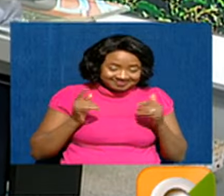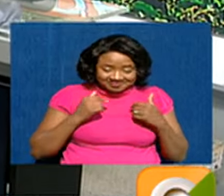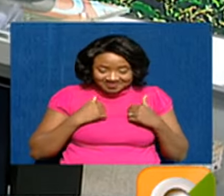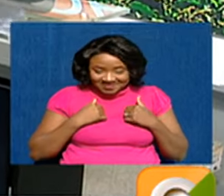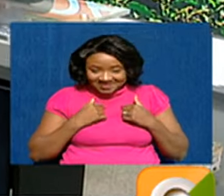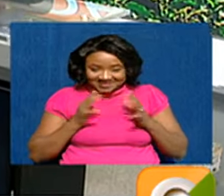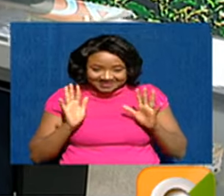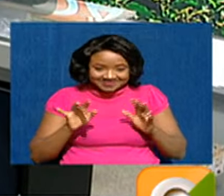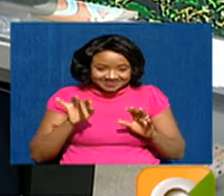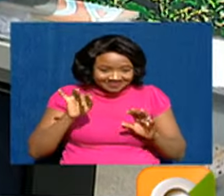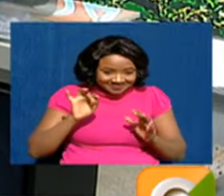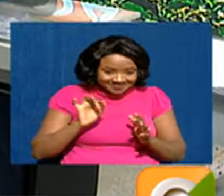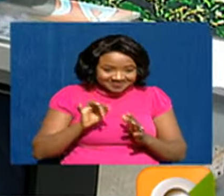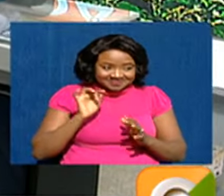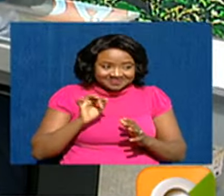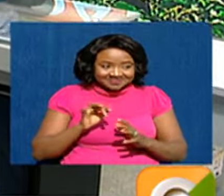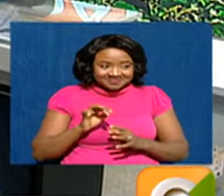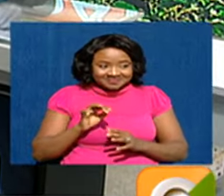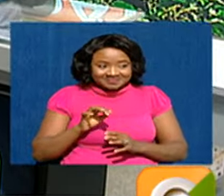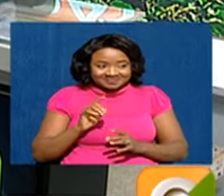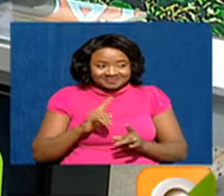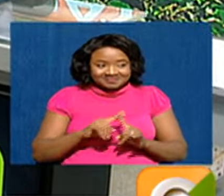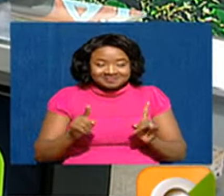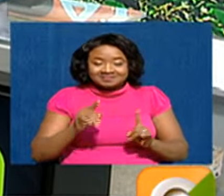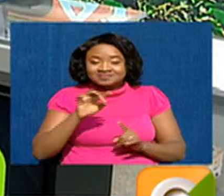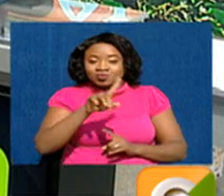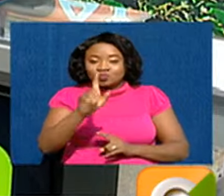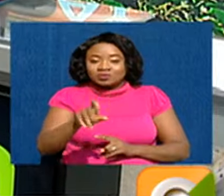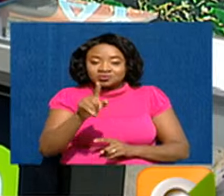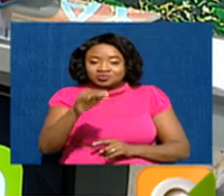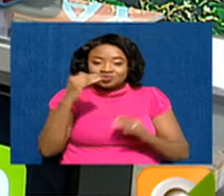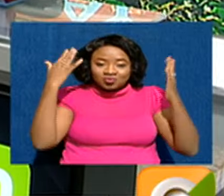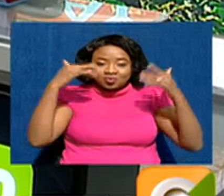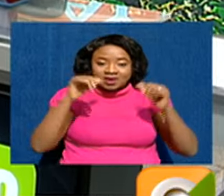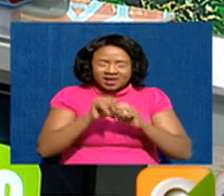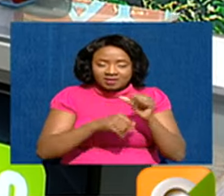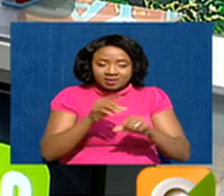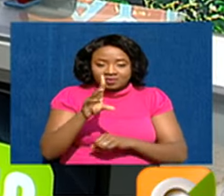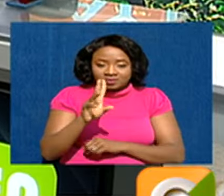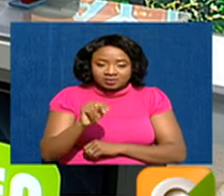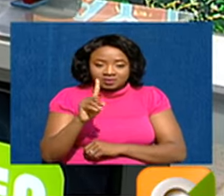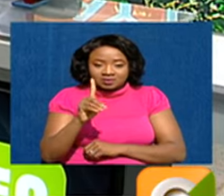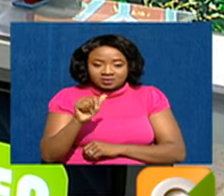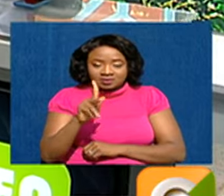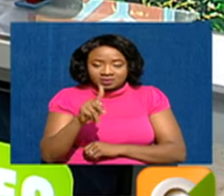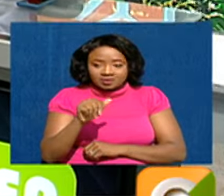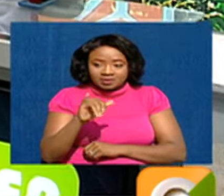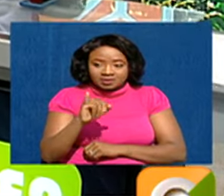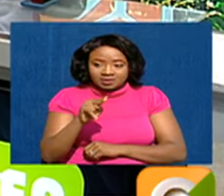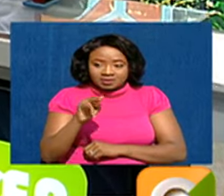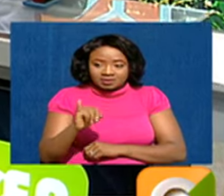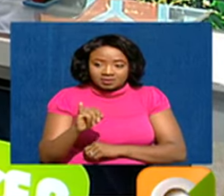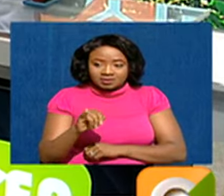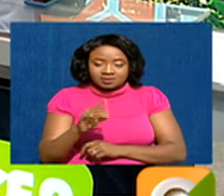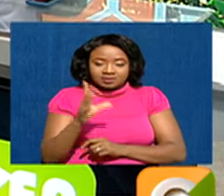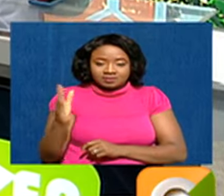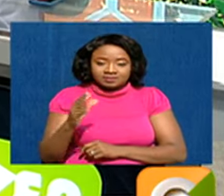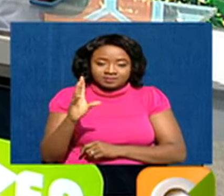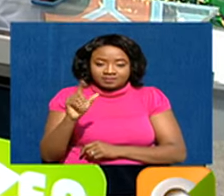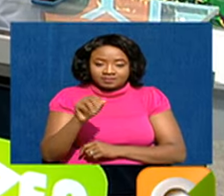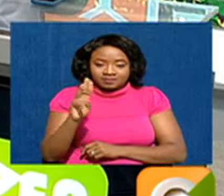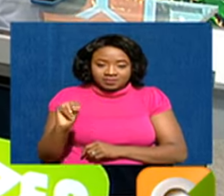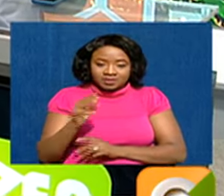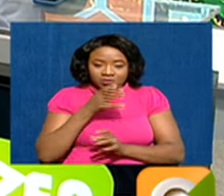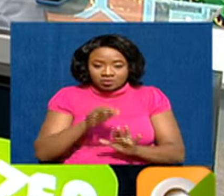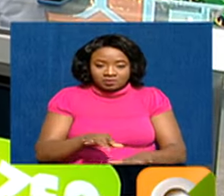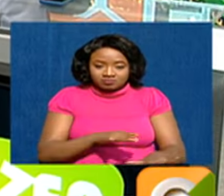We'll leave it at that. We'll leave it at that. By the way, are you worried about Ndakaine Dam overflowing? Yes, definitely. You know,